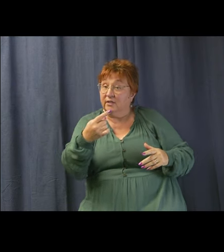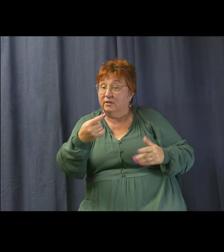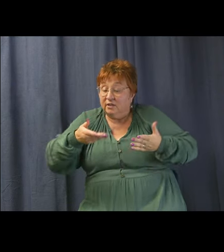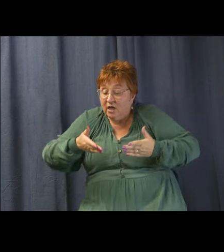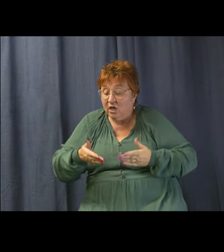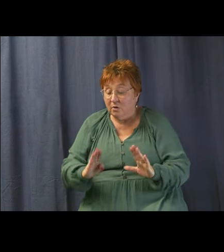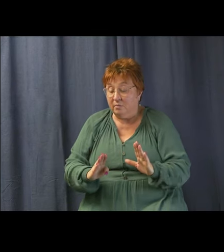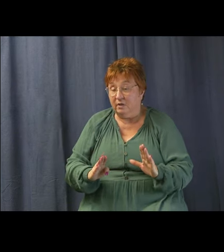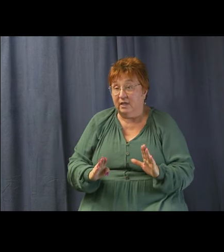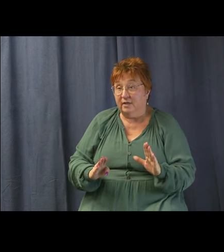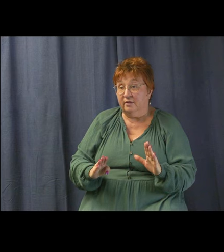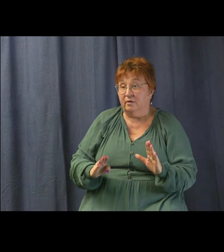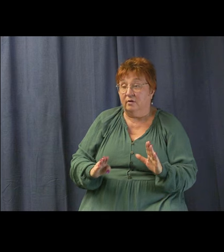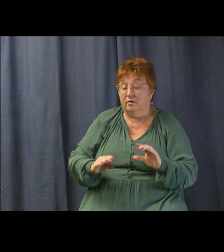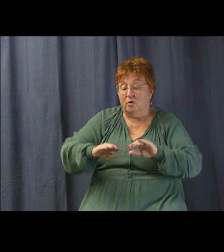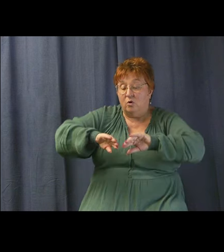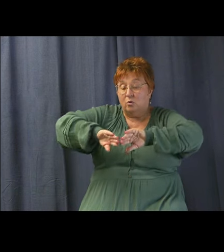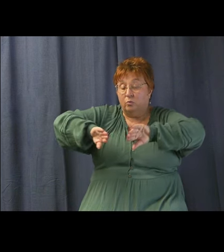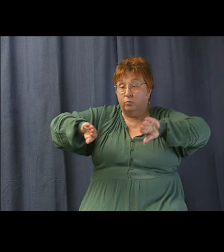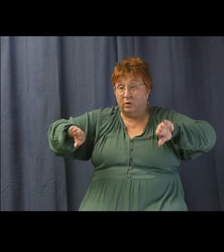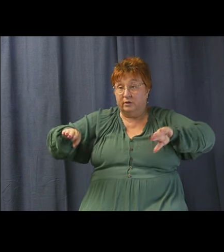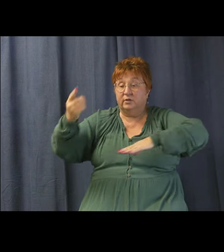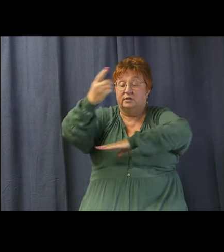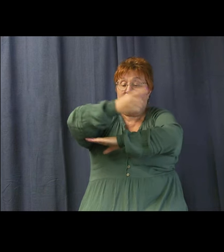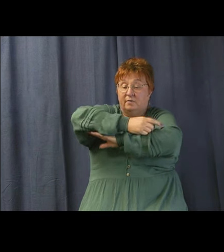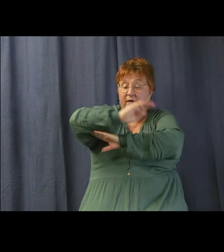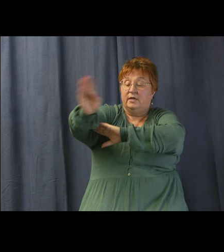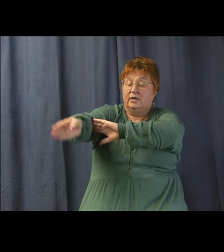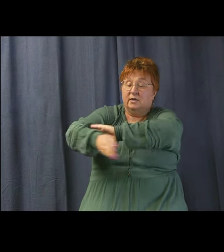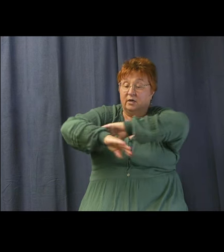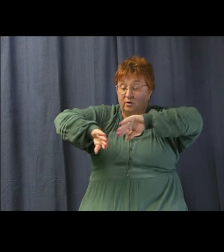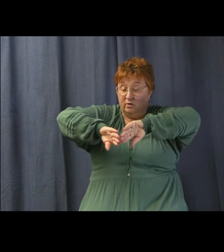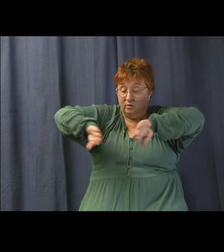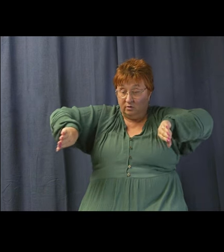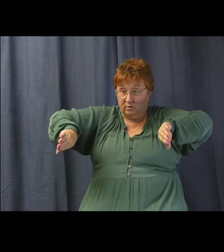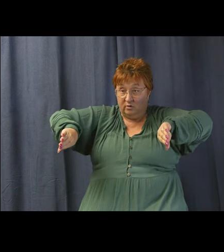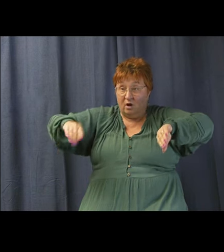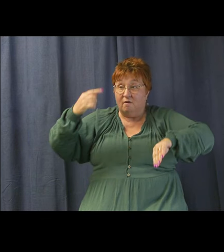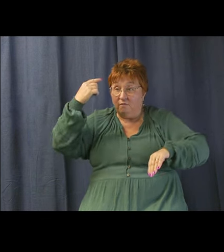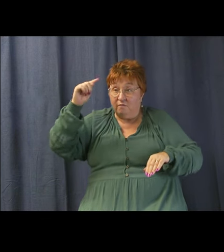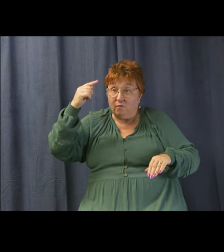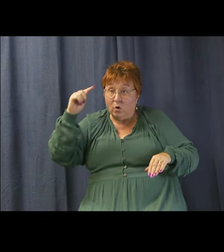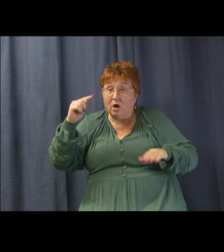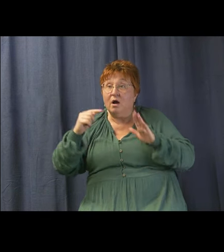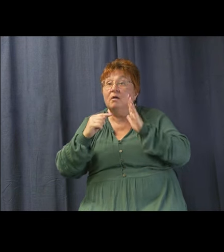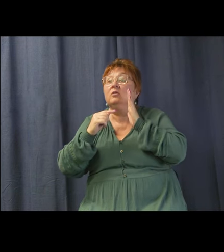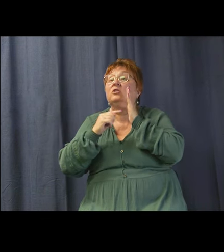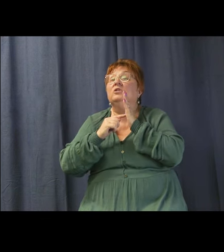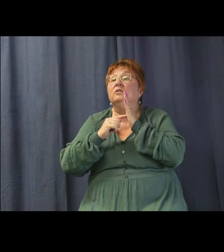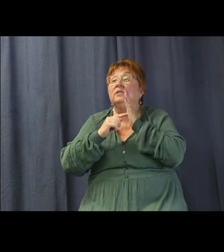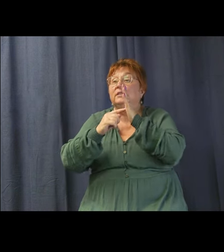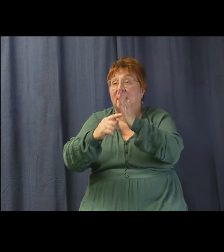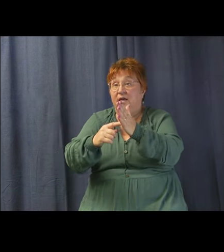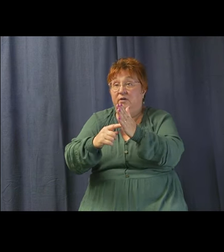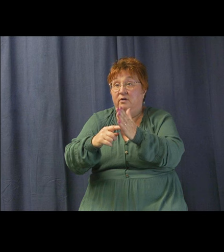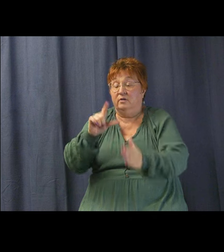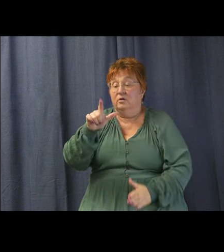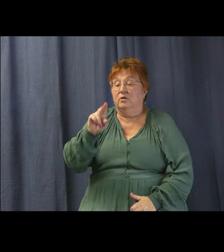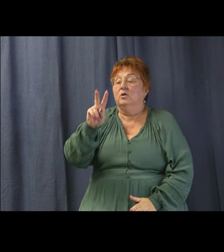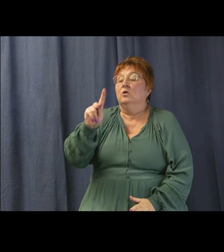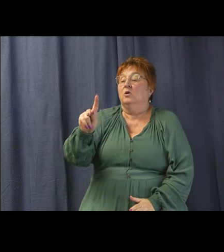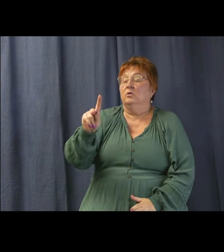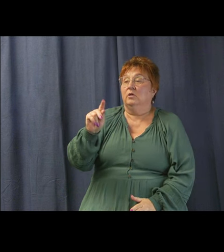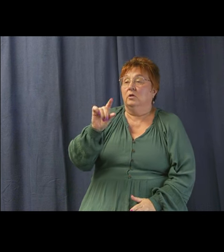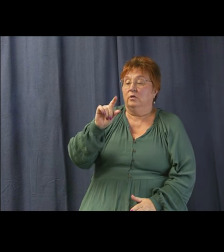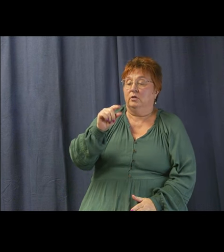let them divide the day from the night. Let them be for what? Let's take a look. Look at Luke 21.